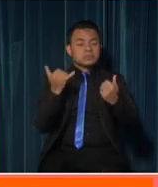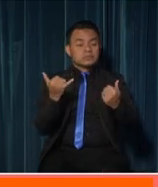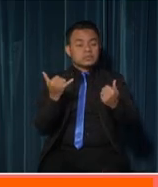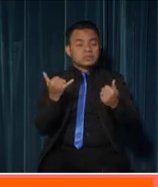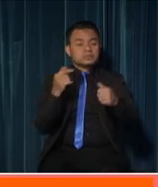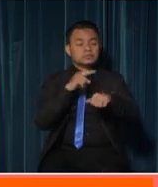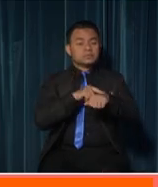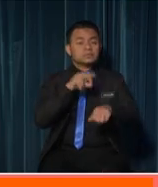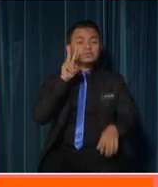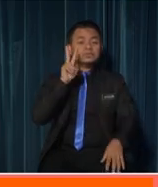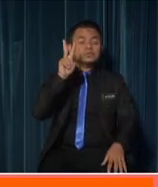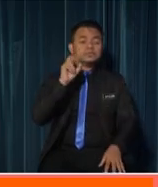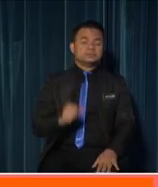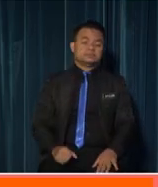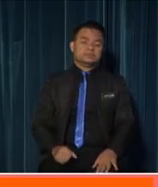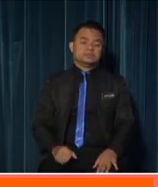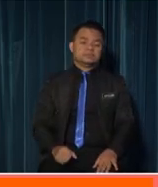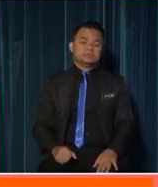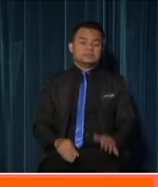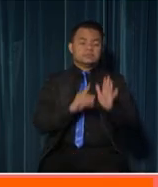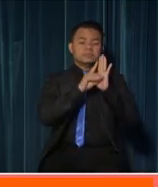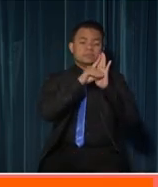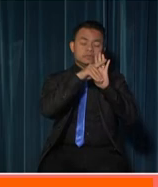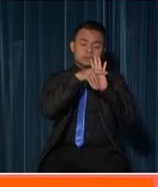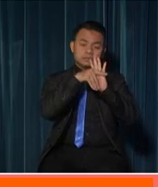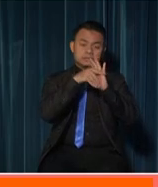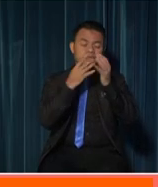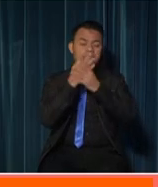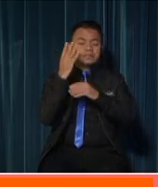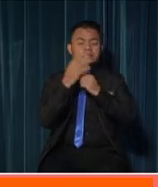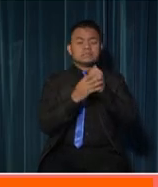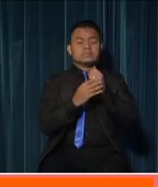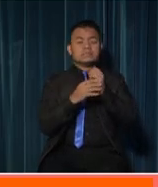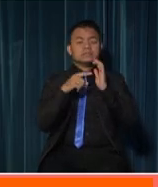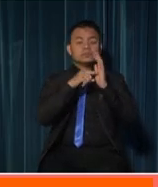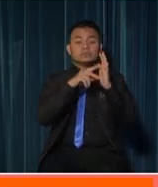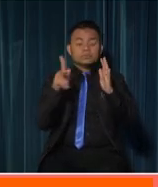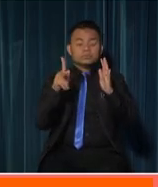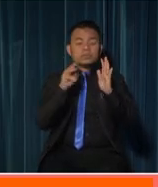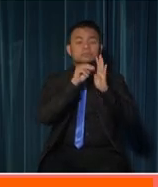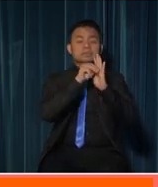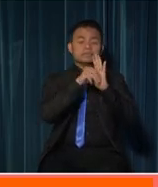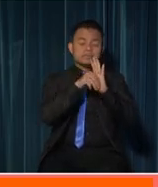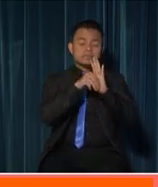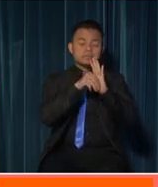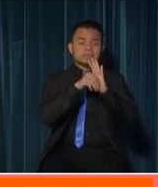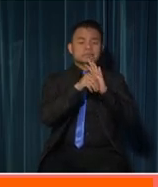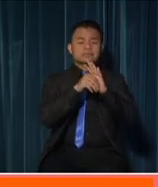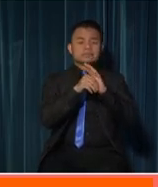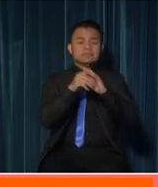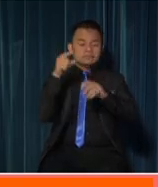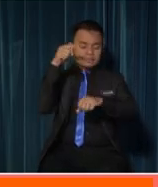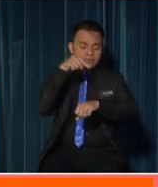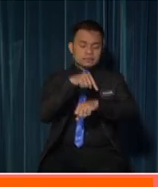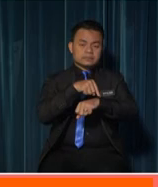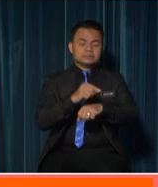The minute hand indicates minutes at the time. When the minute hand